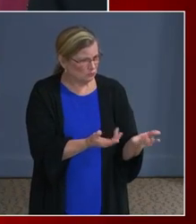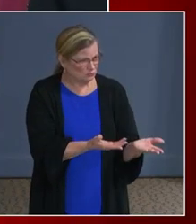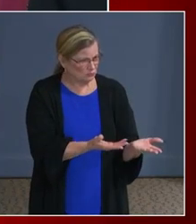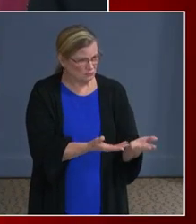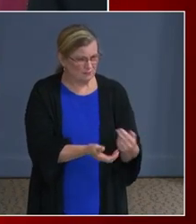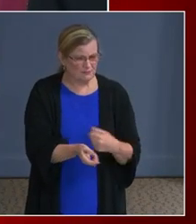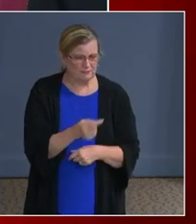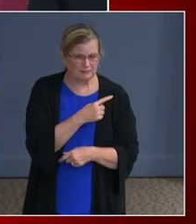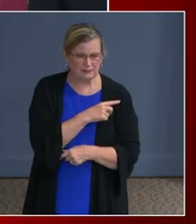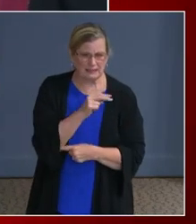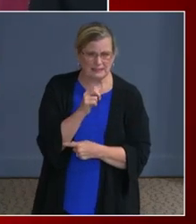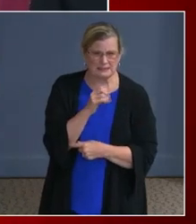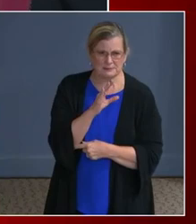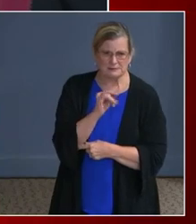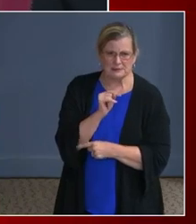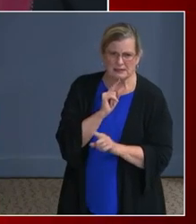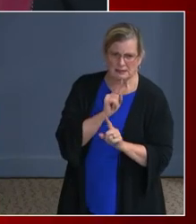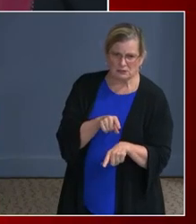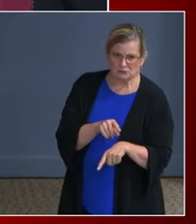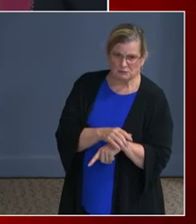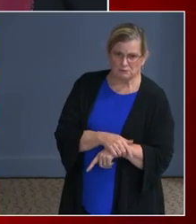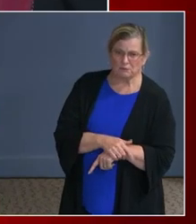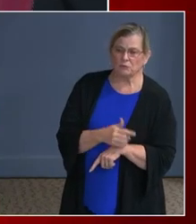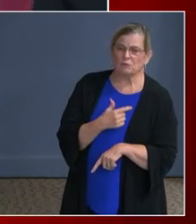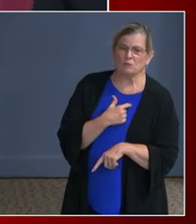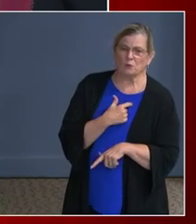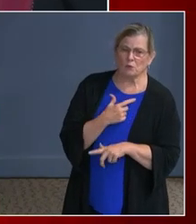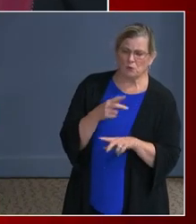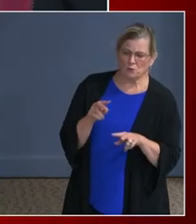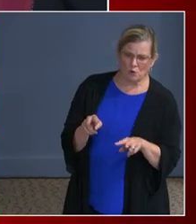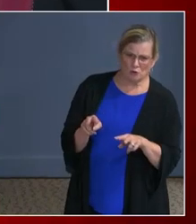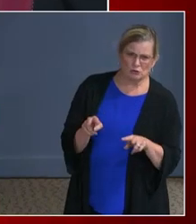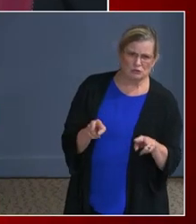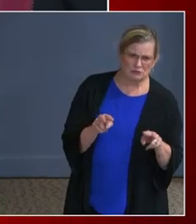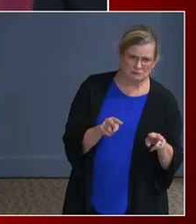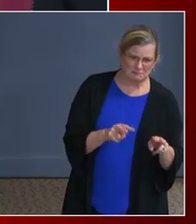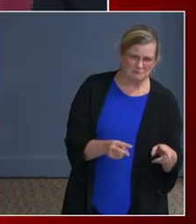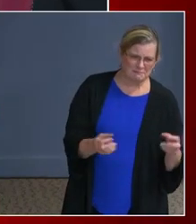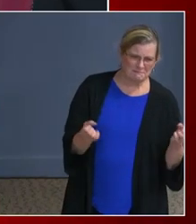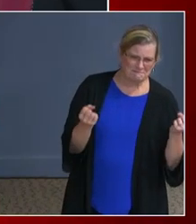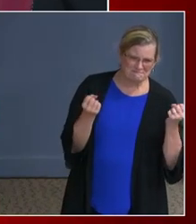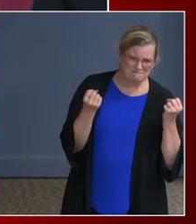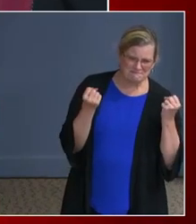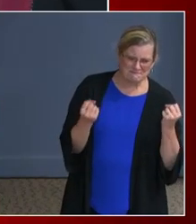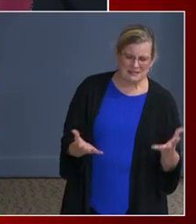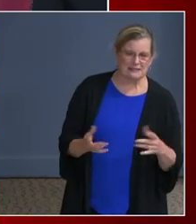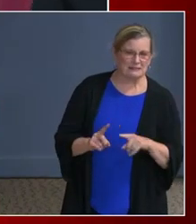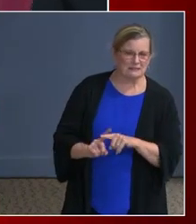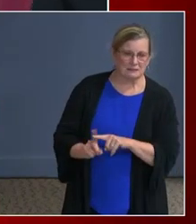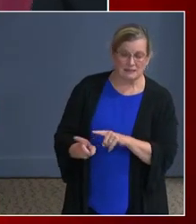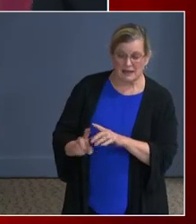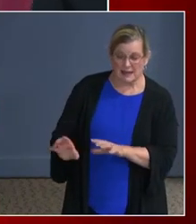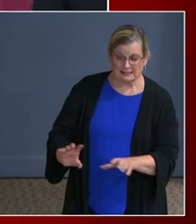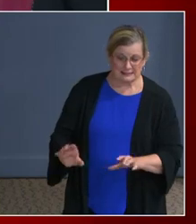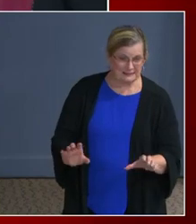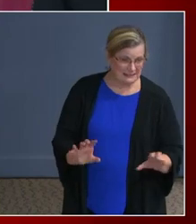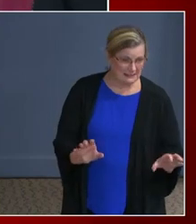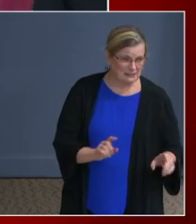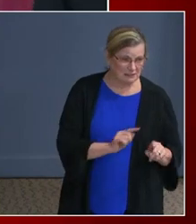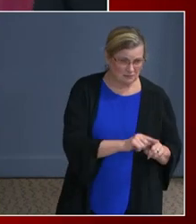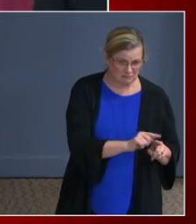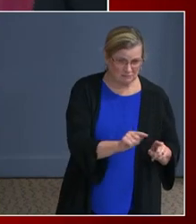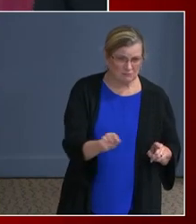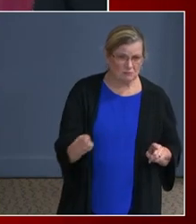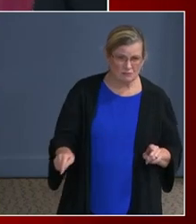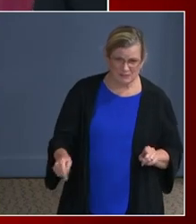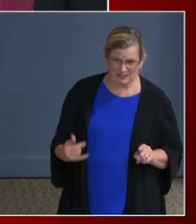watching very closely several activities. I consider it a watch list. I think it was 5 of them, which I don't have in